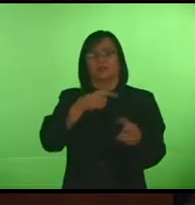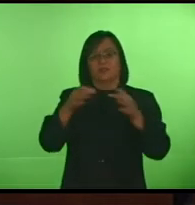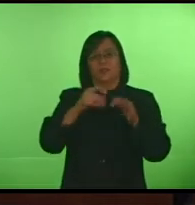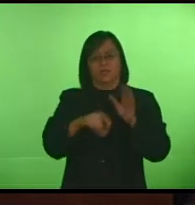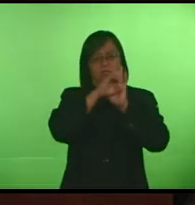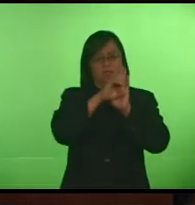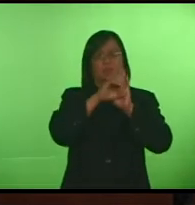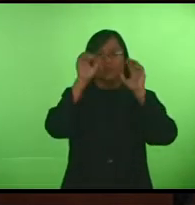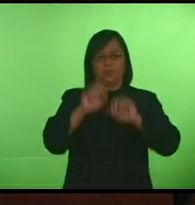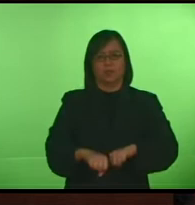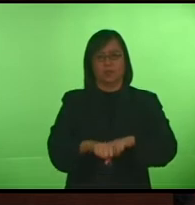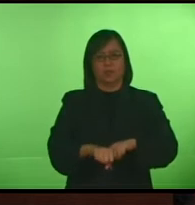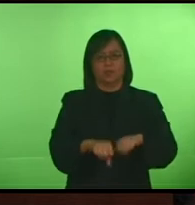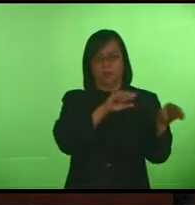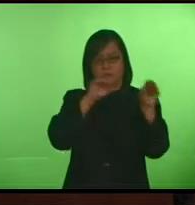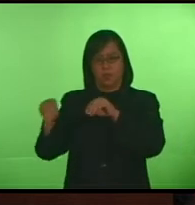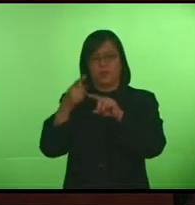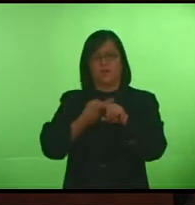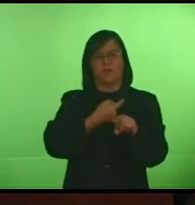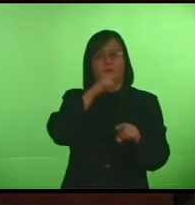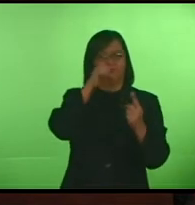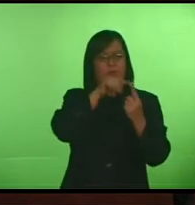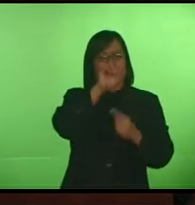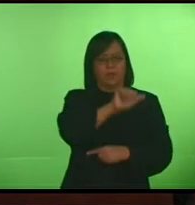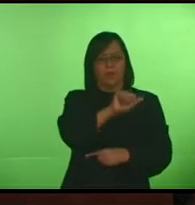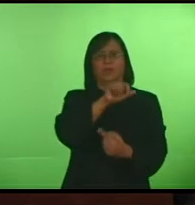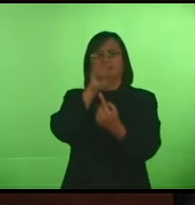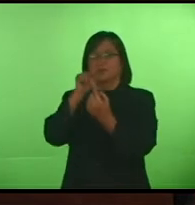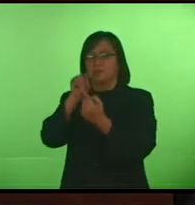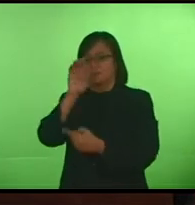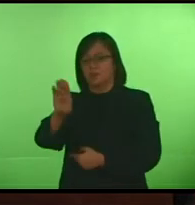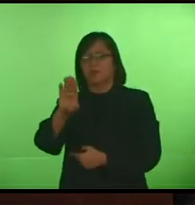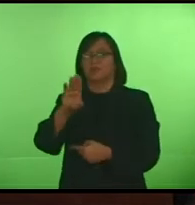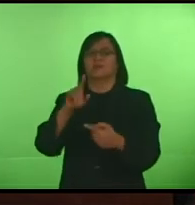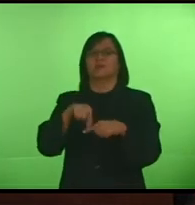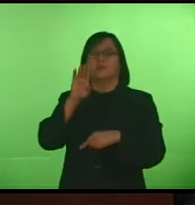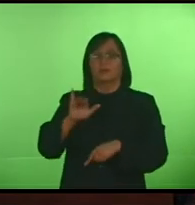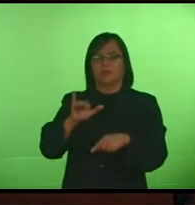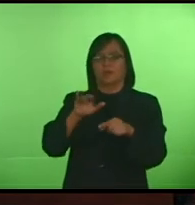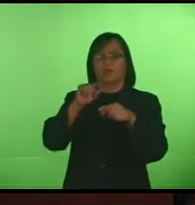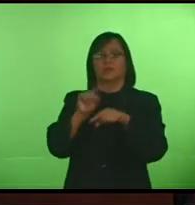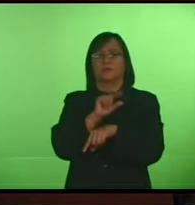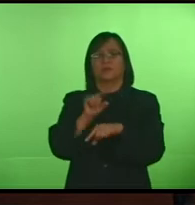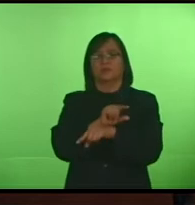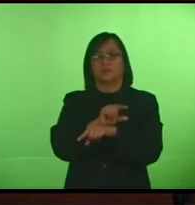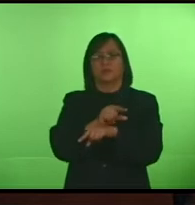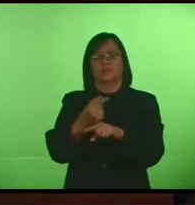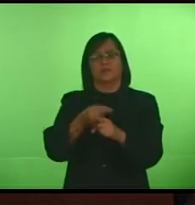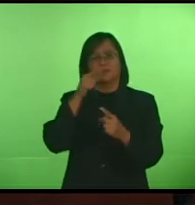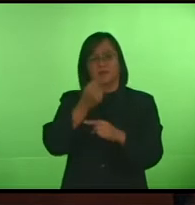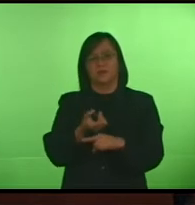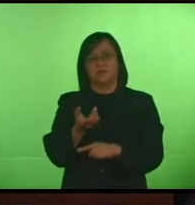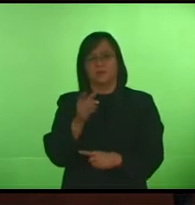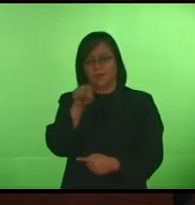point A to point B simply by pressing a few buttons. So these are the techniques when you want to write